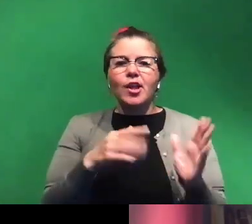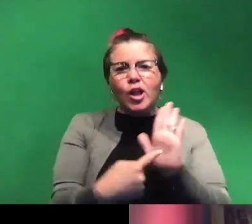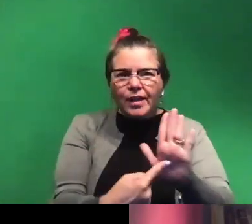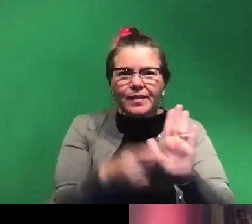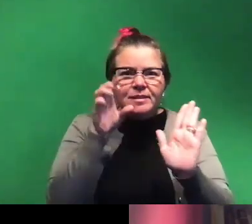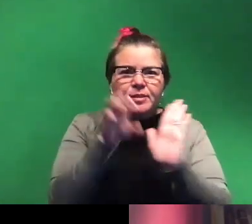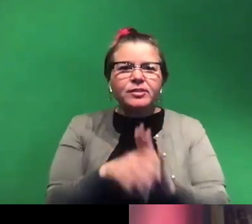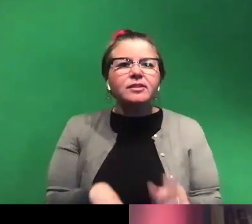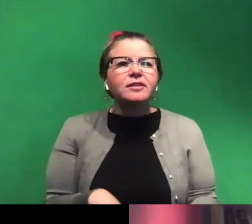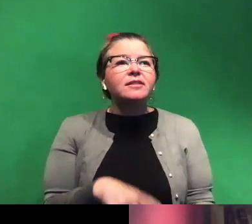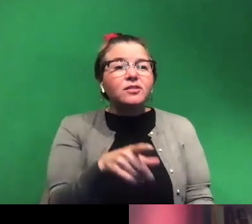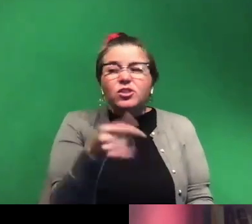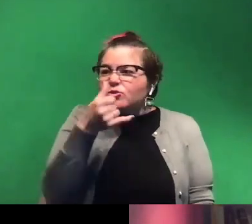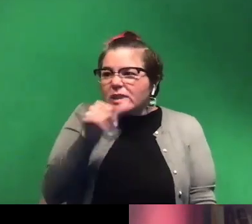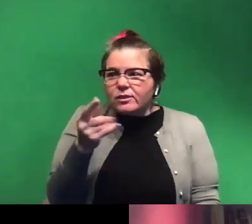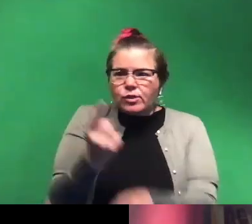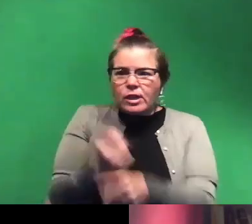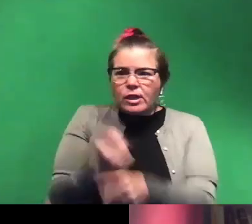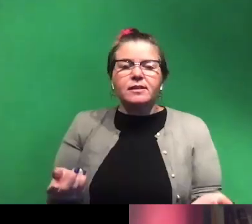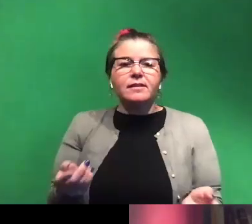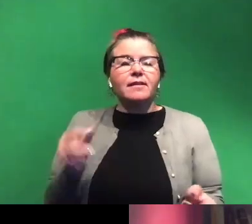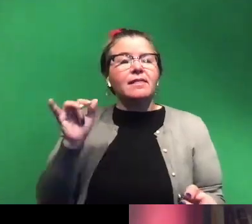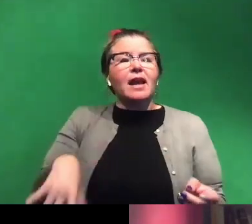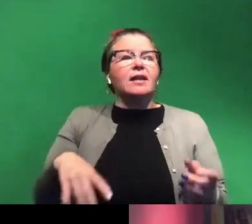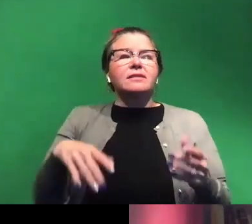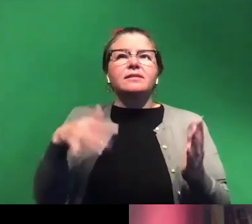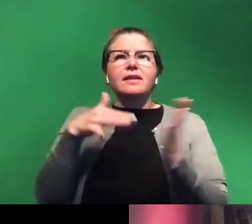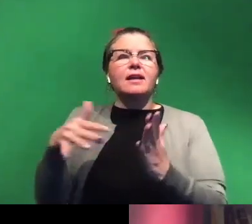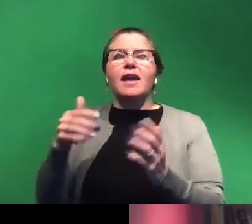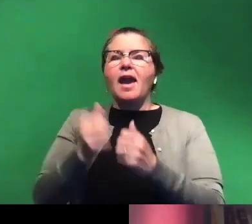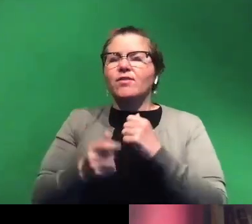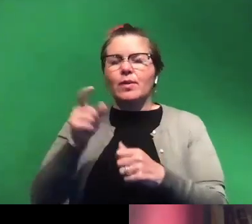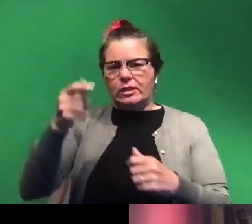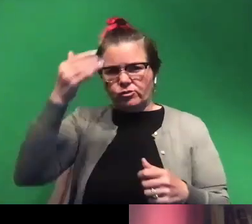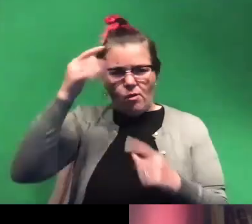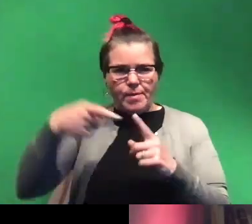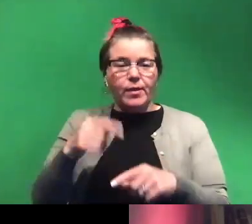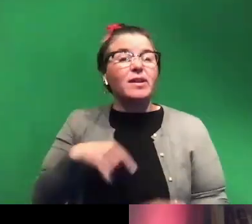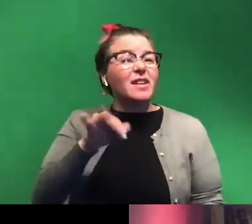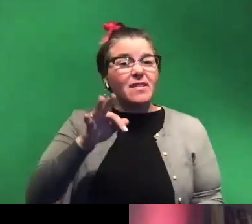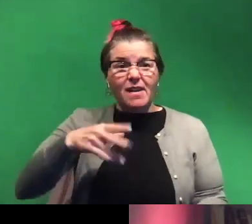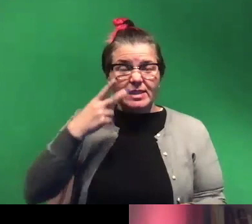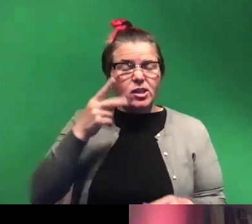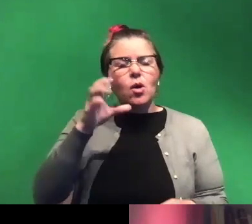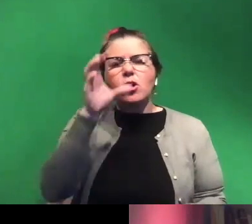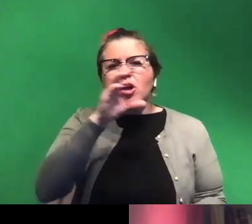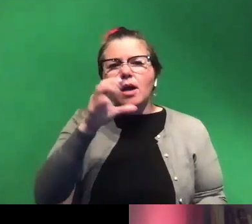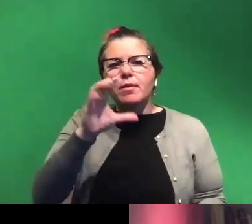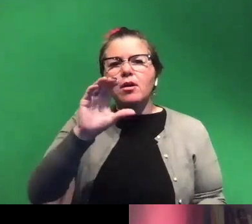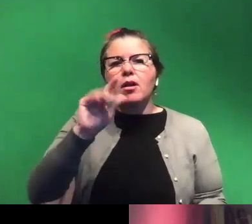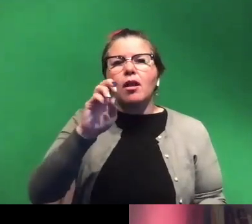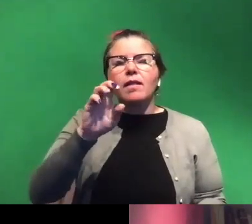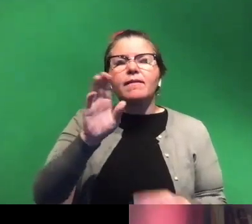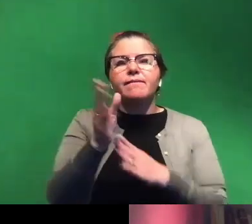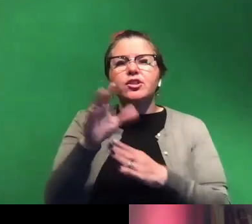It's ridiculous. It's ridiculous. Yeah. That study everybody needs to know about. And so if you didn't see it, look up cuttlefish 3D glasses.